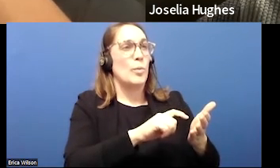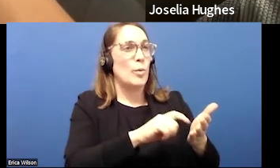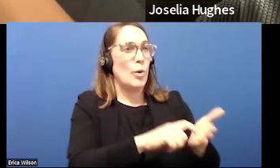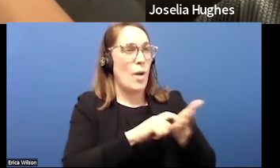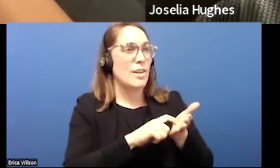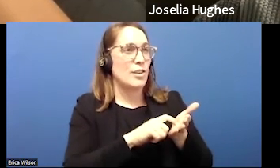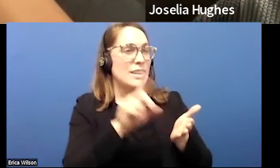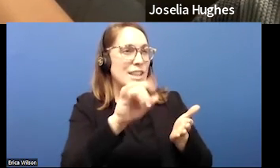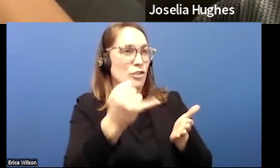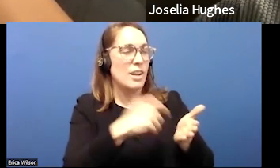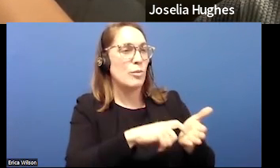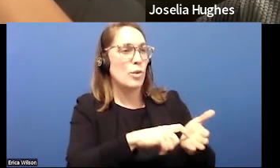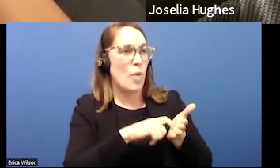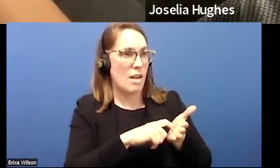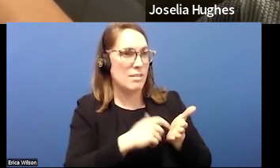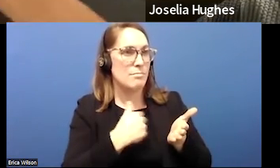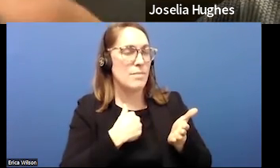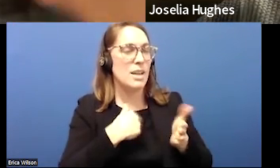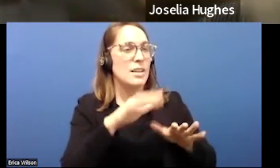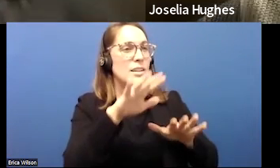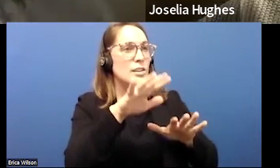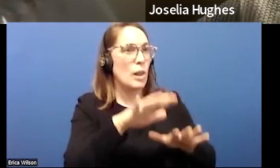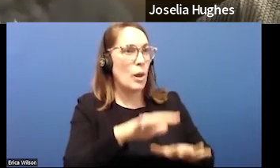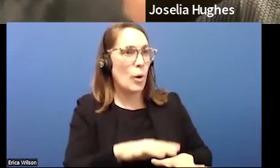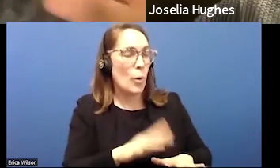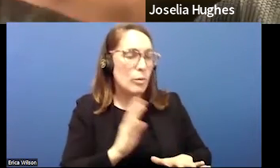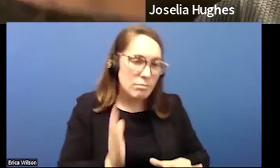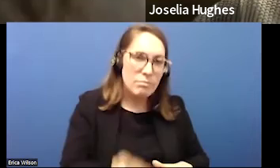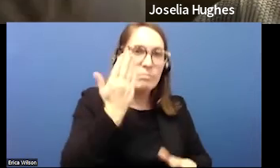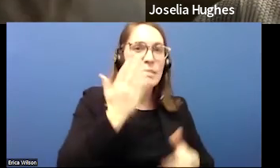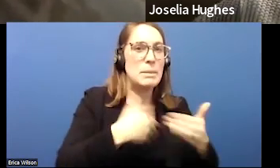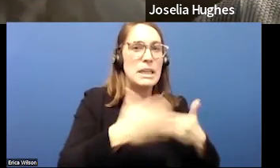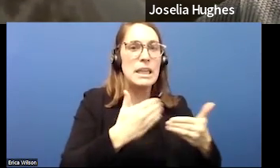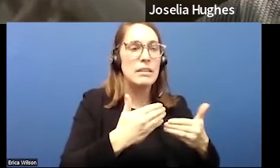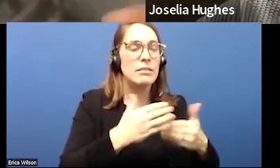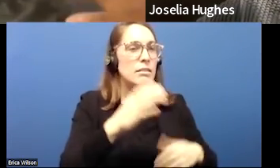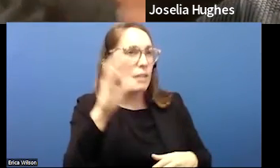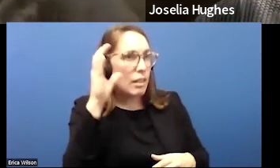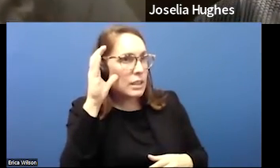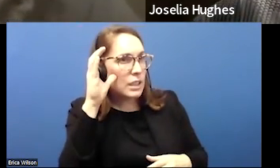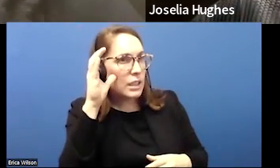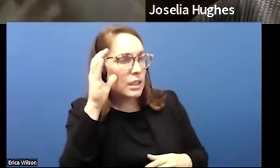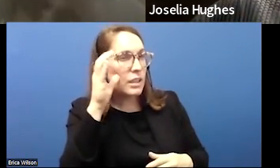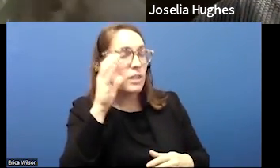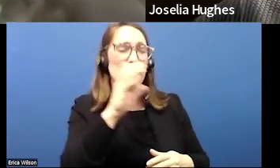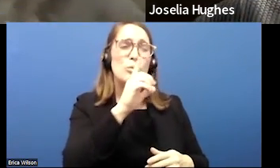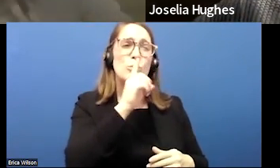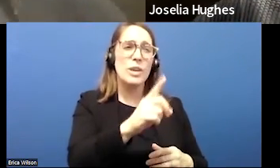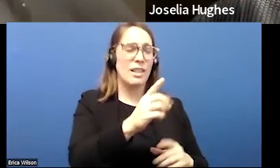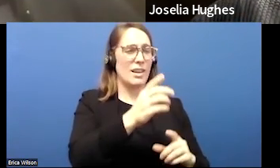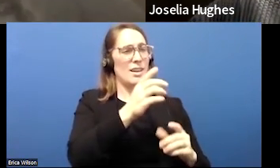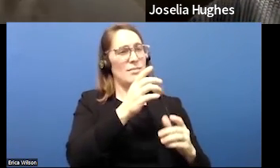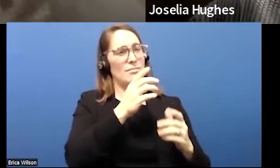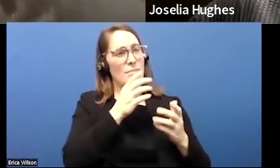it requires me to like slow down and speed up to listen and to talk, like to